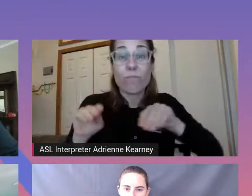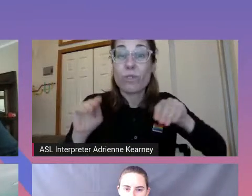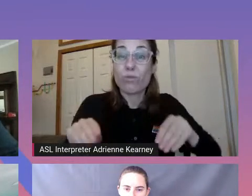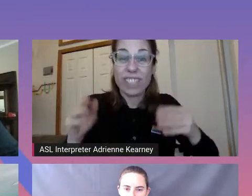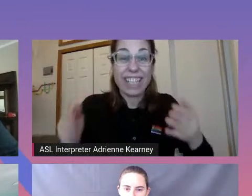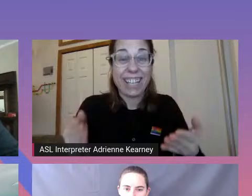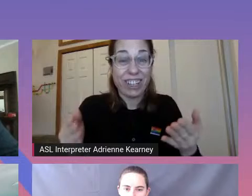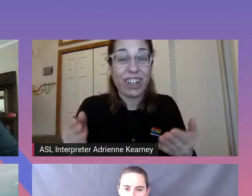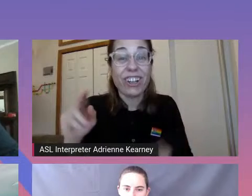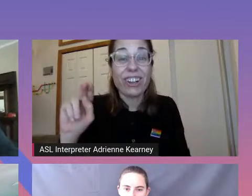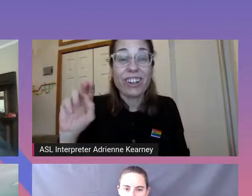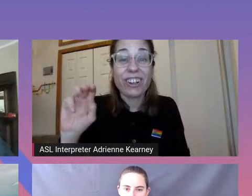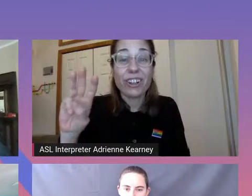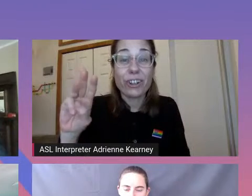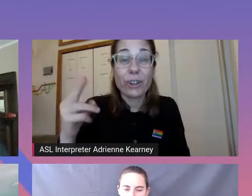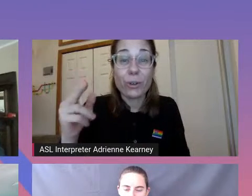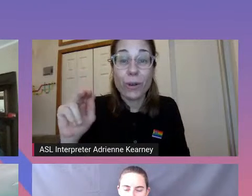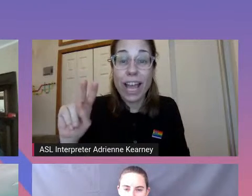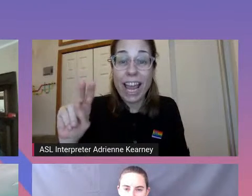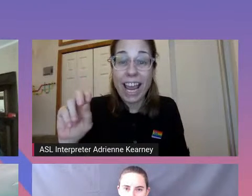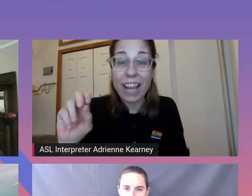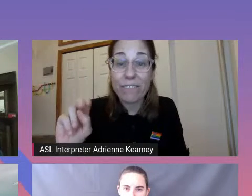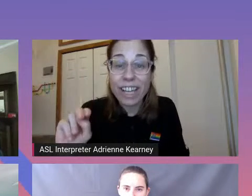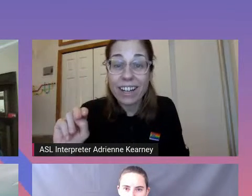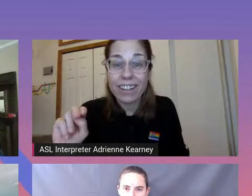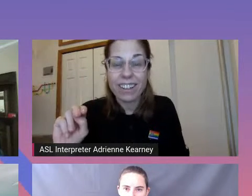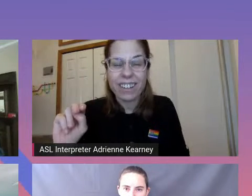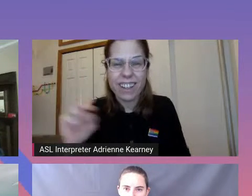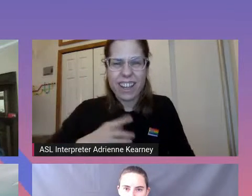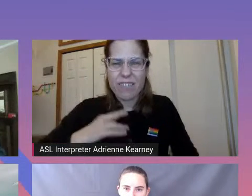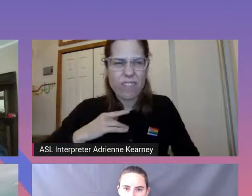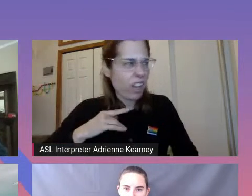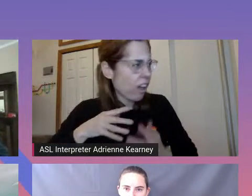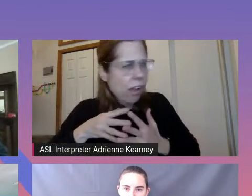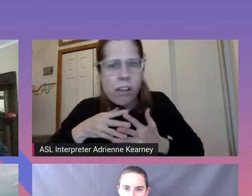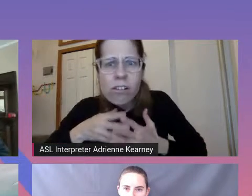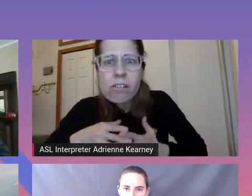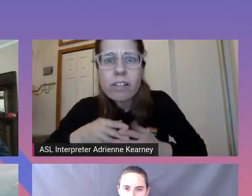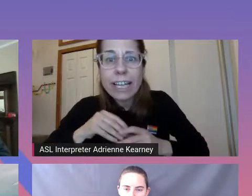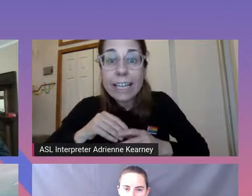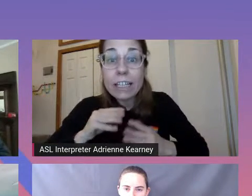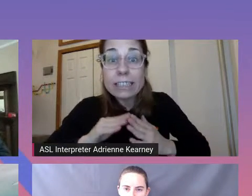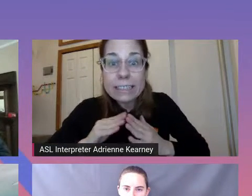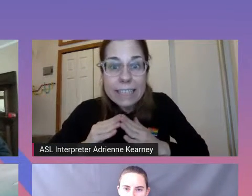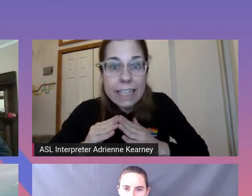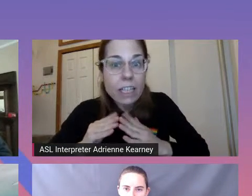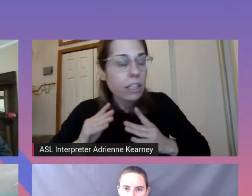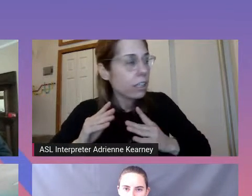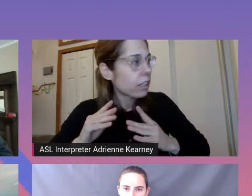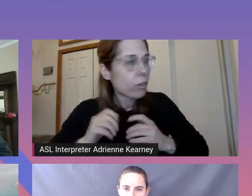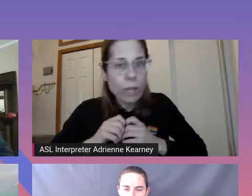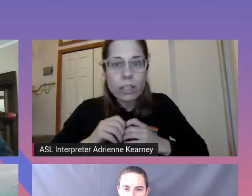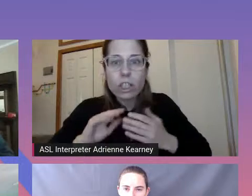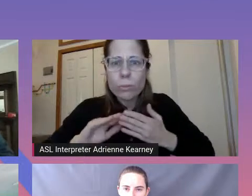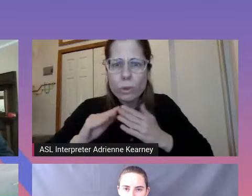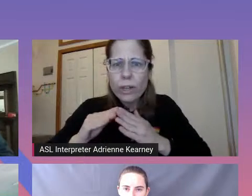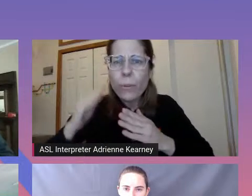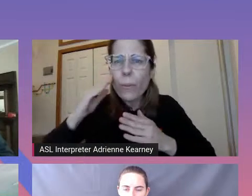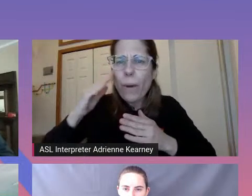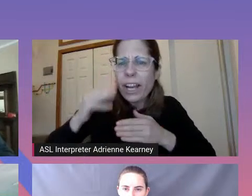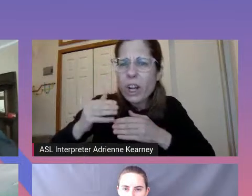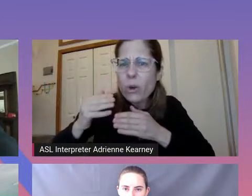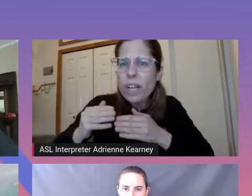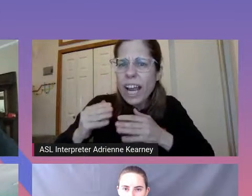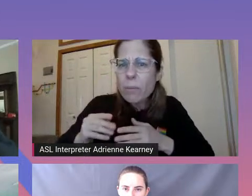finding like what it means to be in a city, in a community, to know neighbors, to know people who are leading the